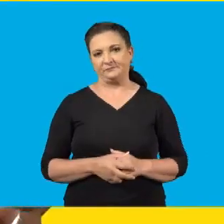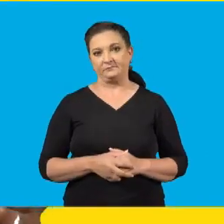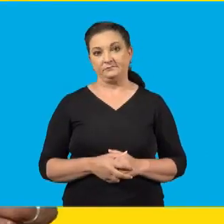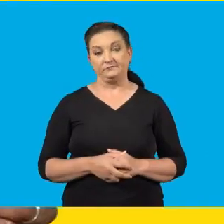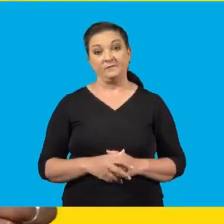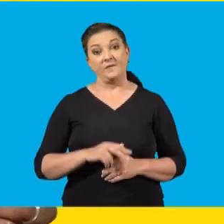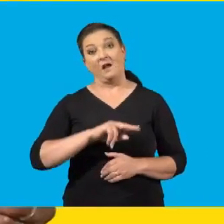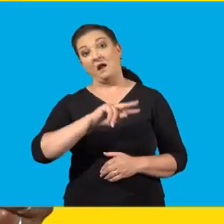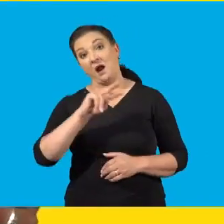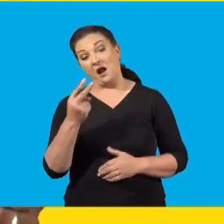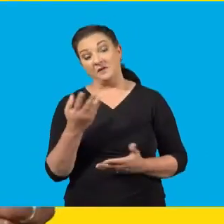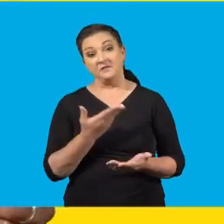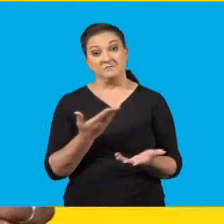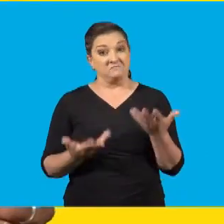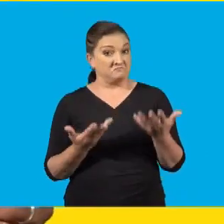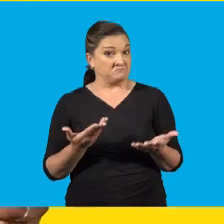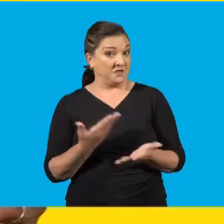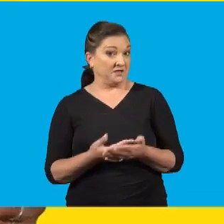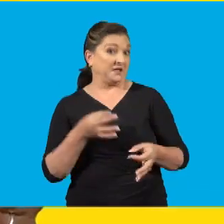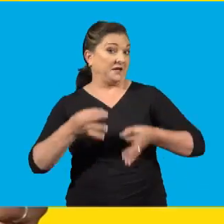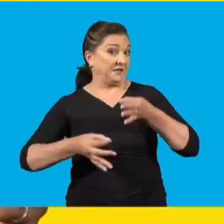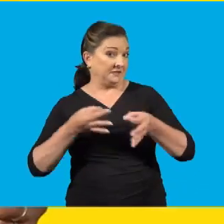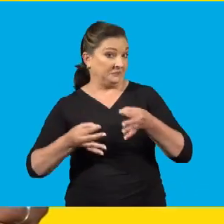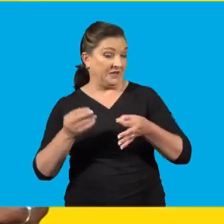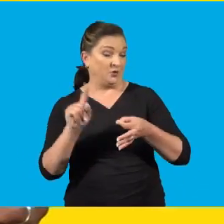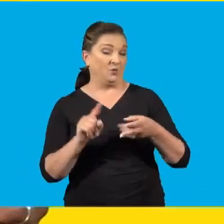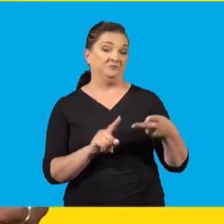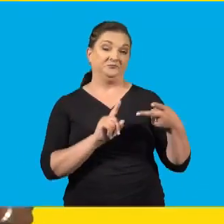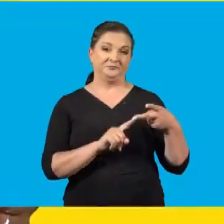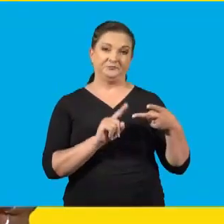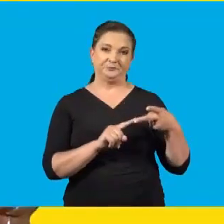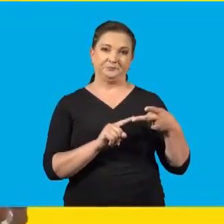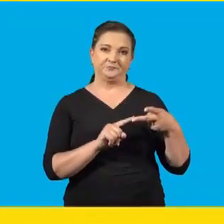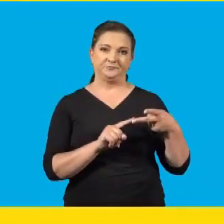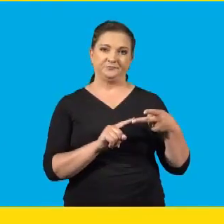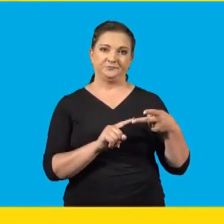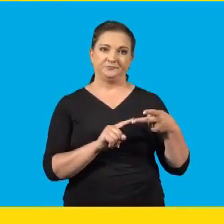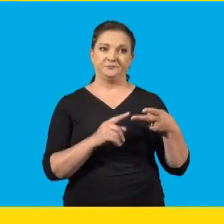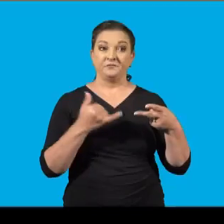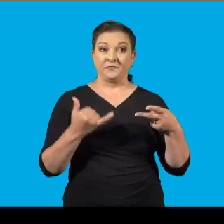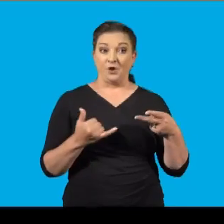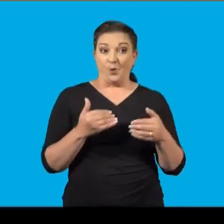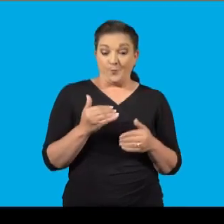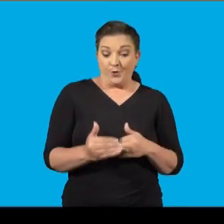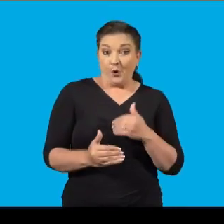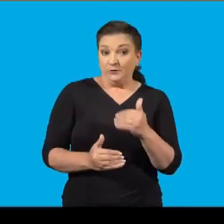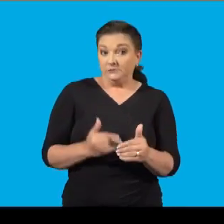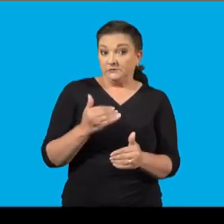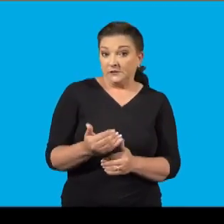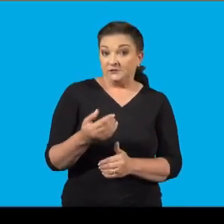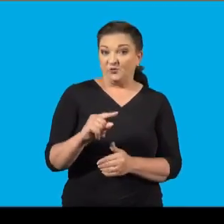Another possible response or explanation of the word reconciliation is the process through